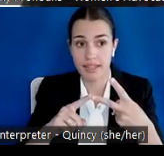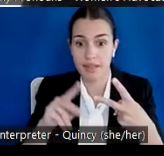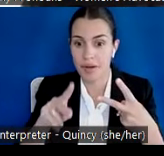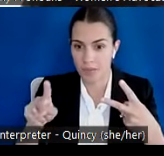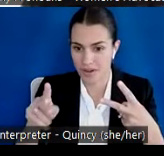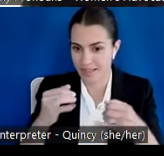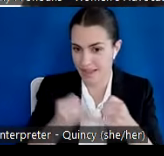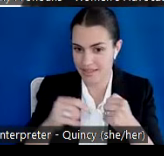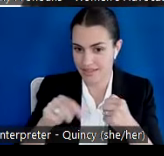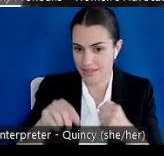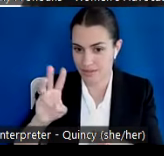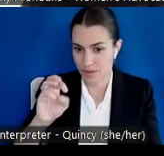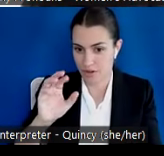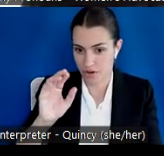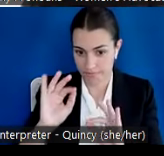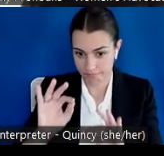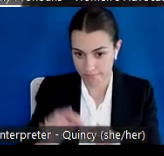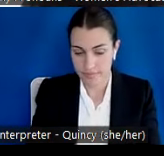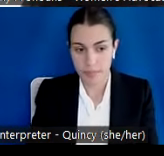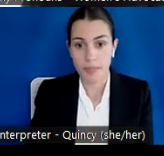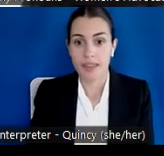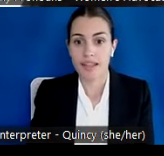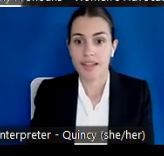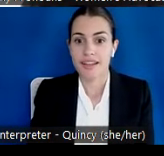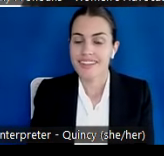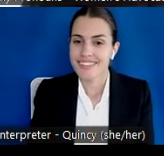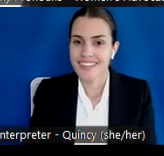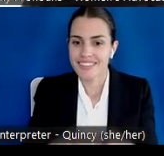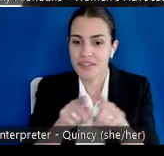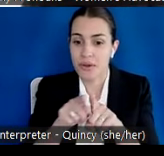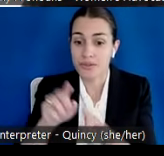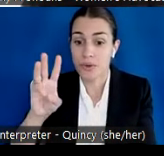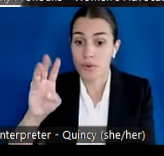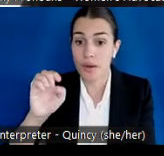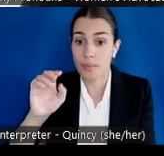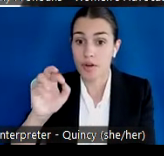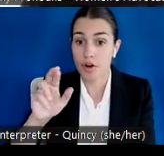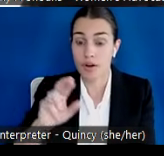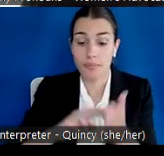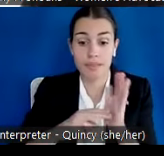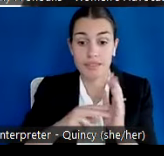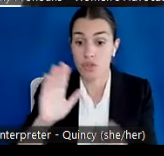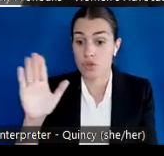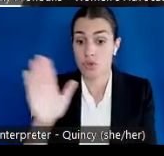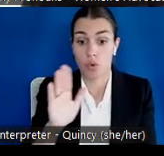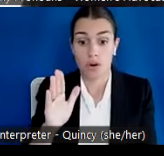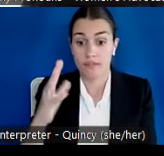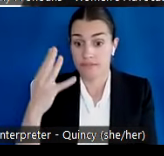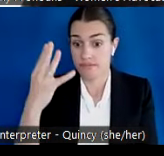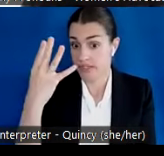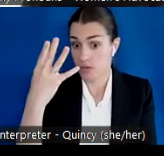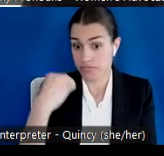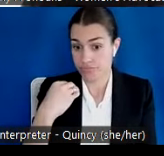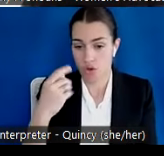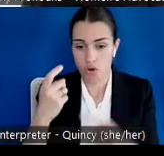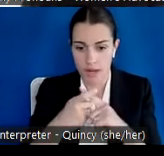PowerPoint. So this is also a webinar, which means that attendees' videos and microphones are automatically turned off.